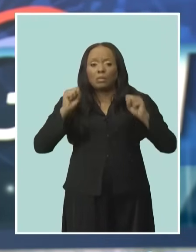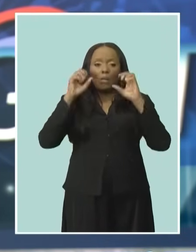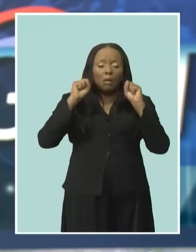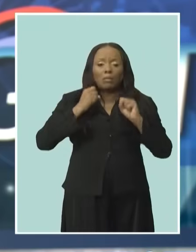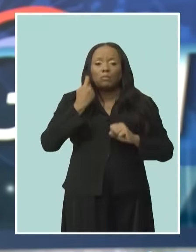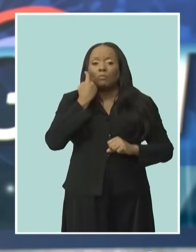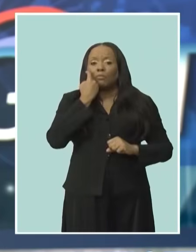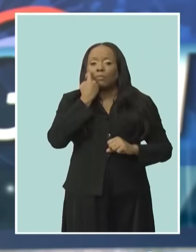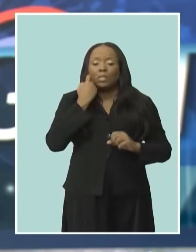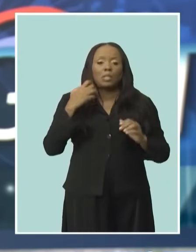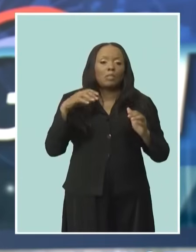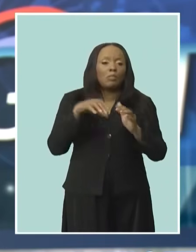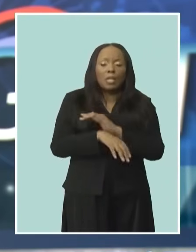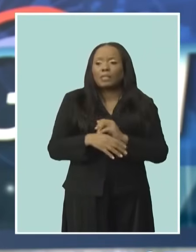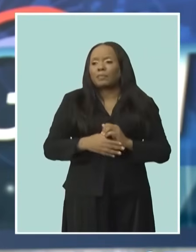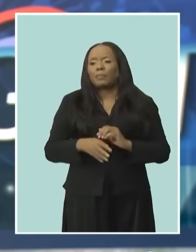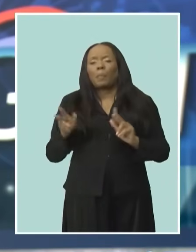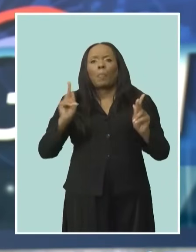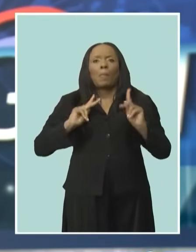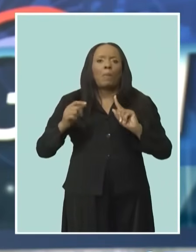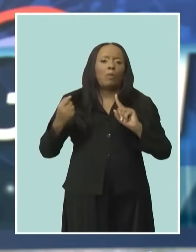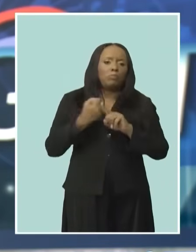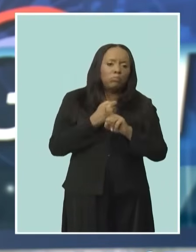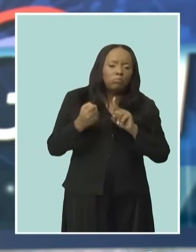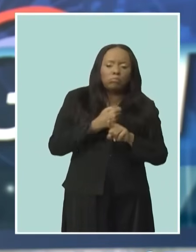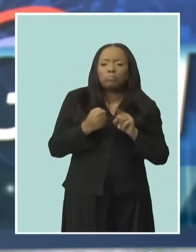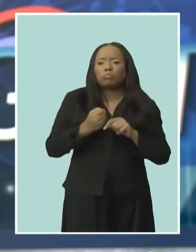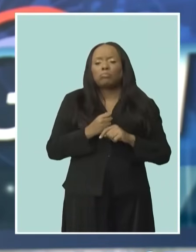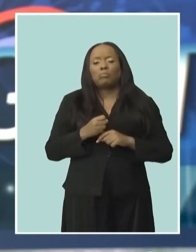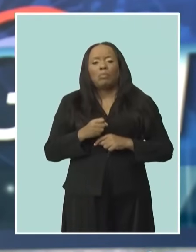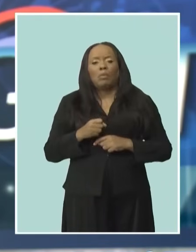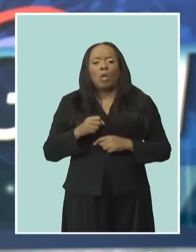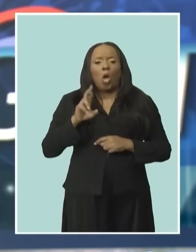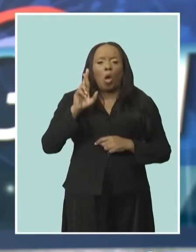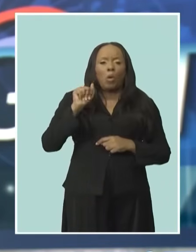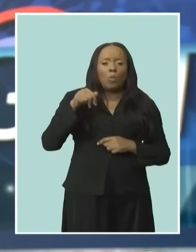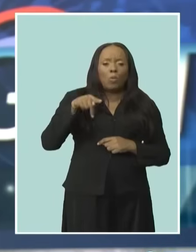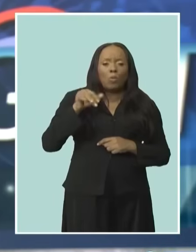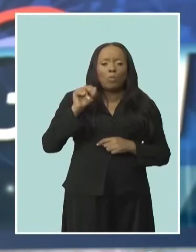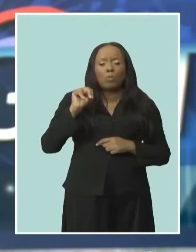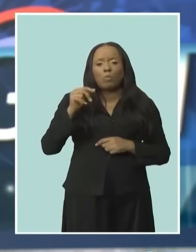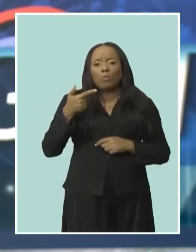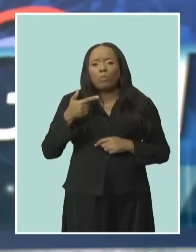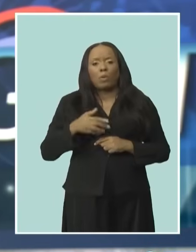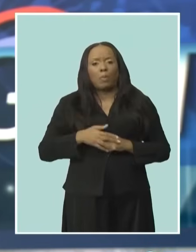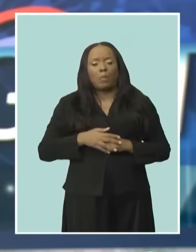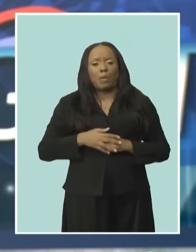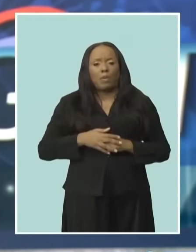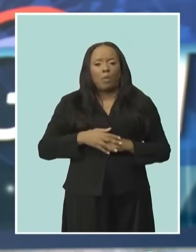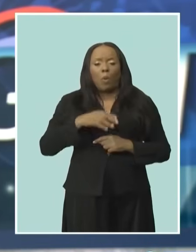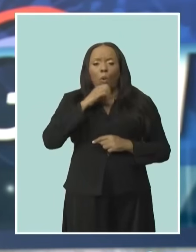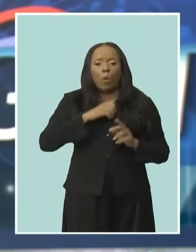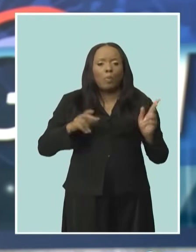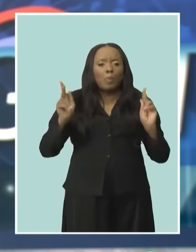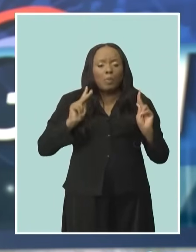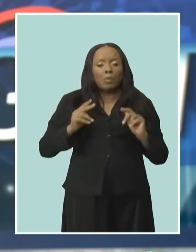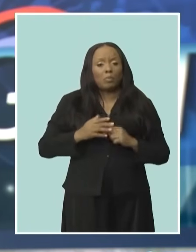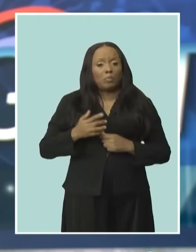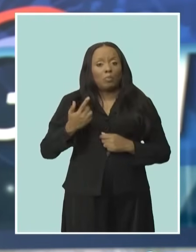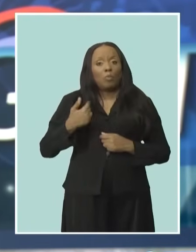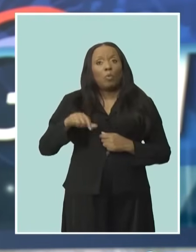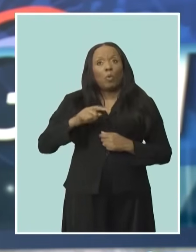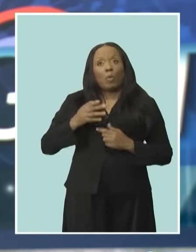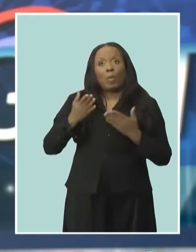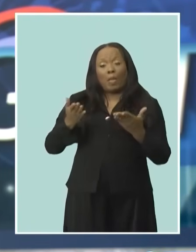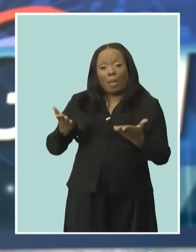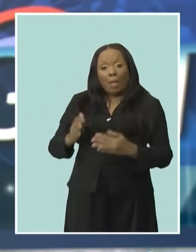crimes against seniors in particular. Our Crystal Hoyt was at the media conference and she joins us now with the details.